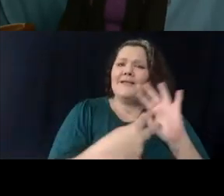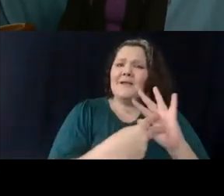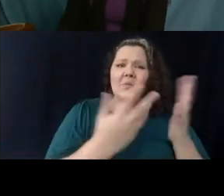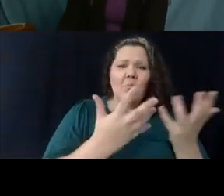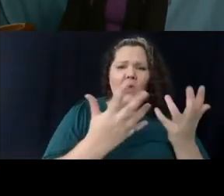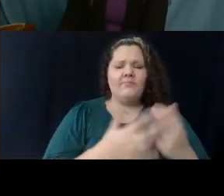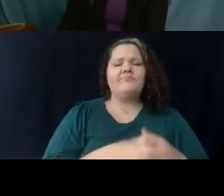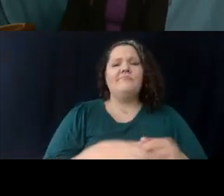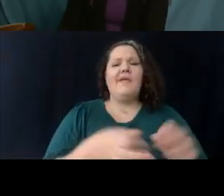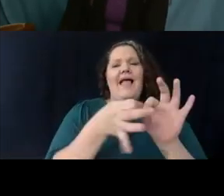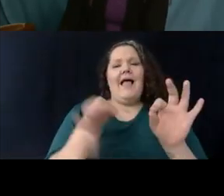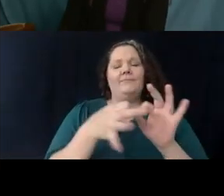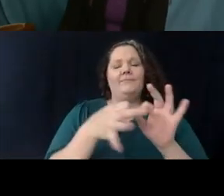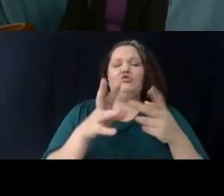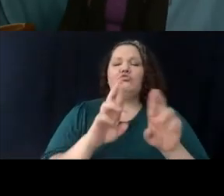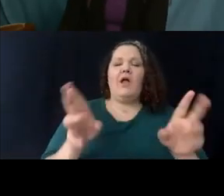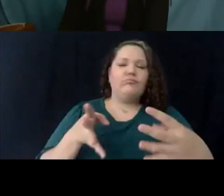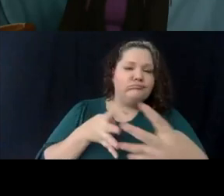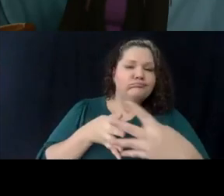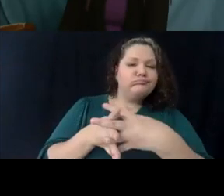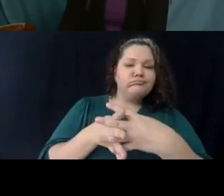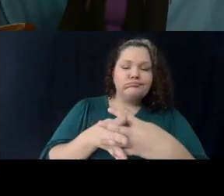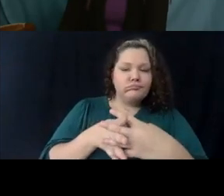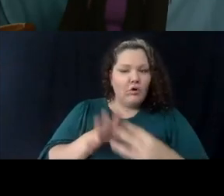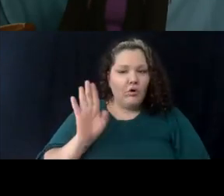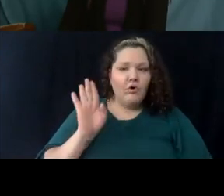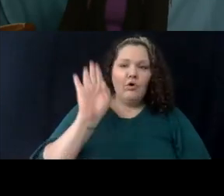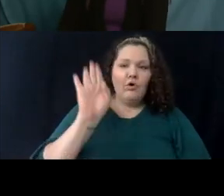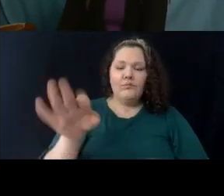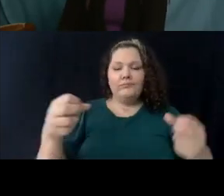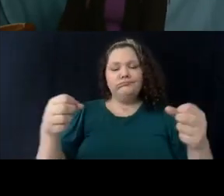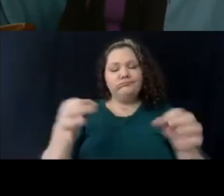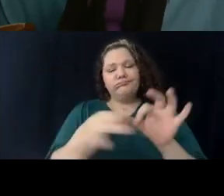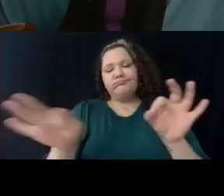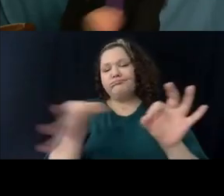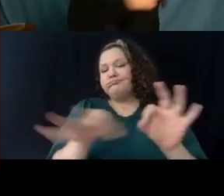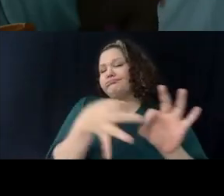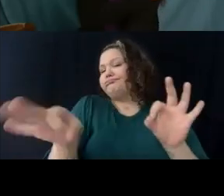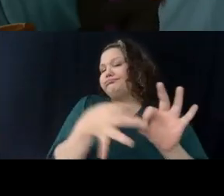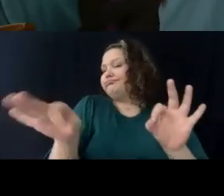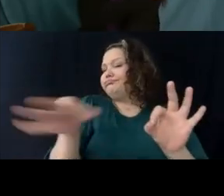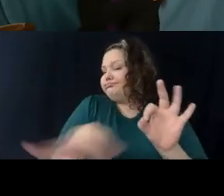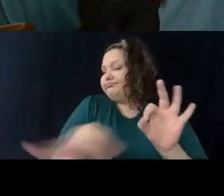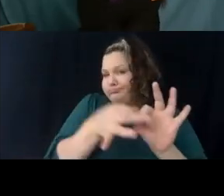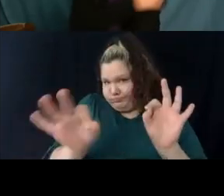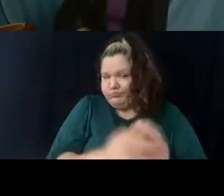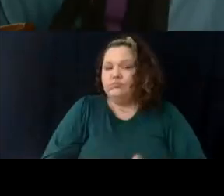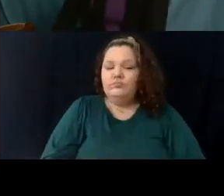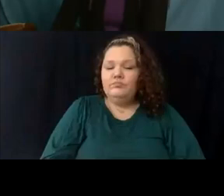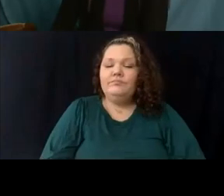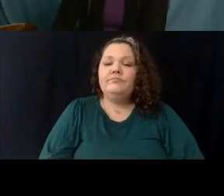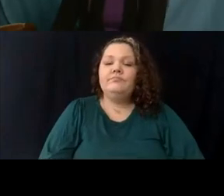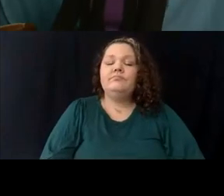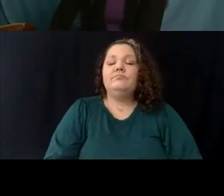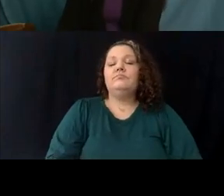captions. Your open captions are captions that are embedded right into the material. They are there. They cannot